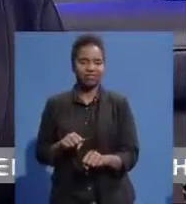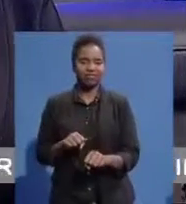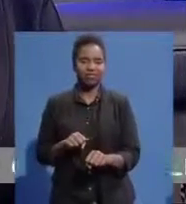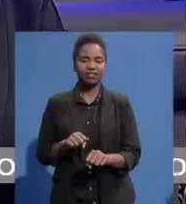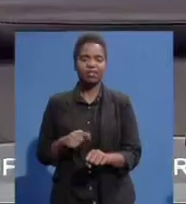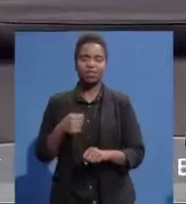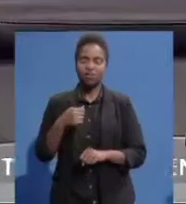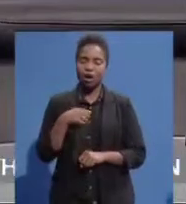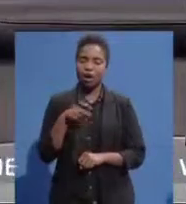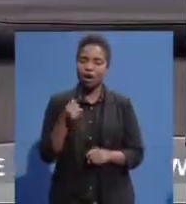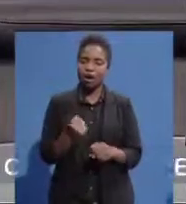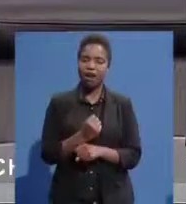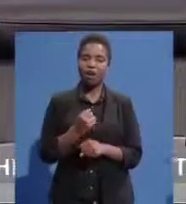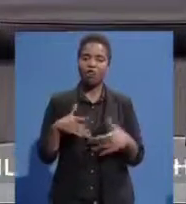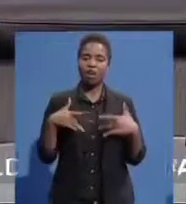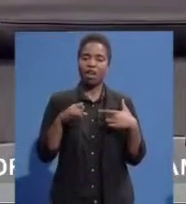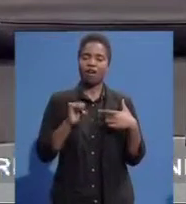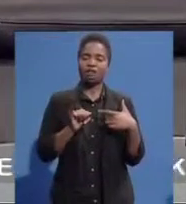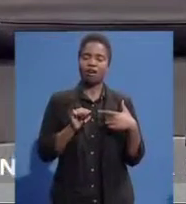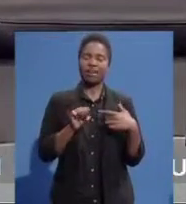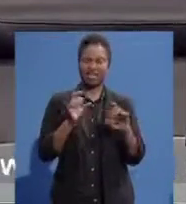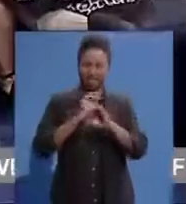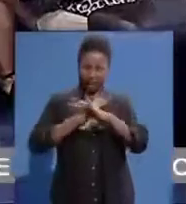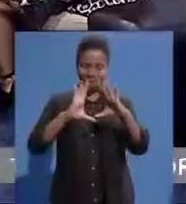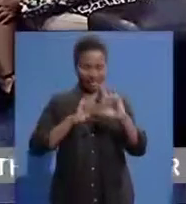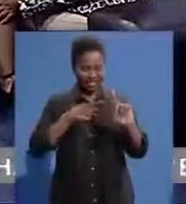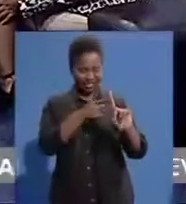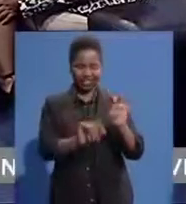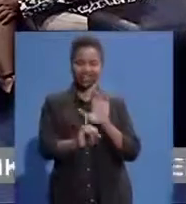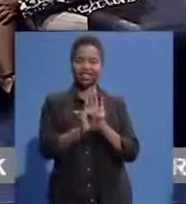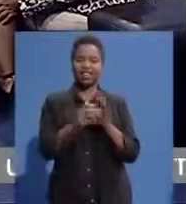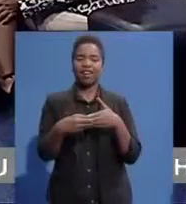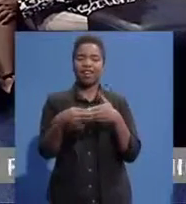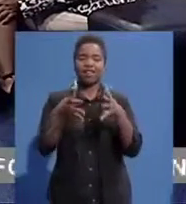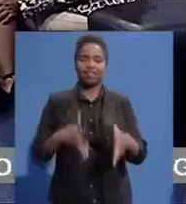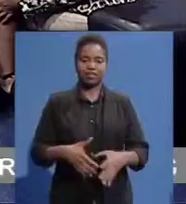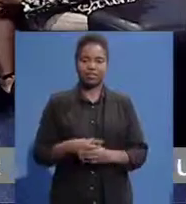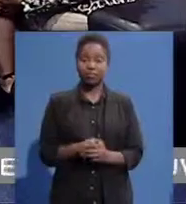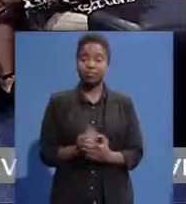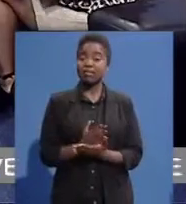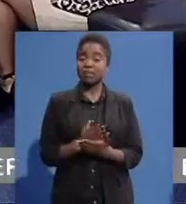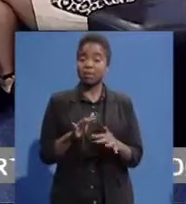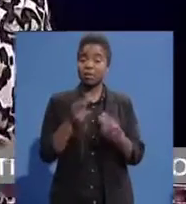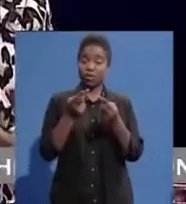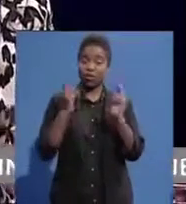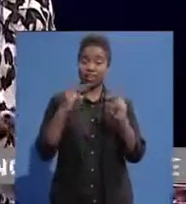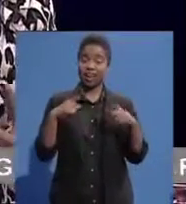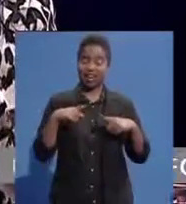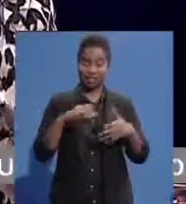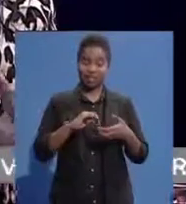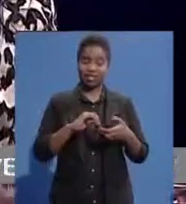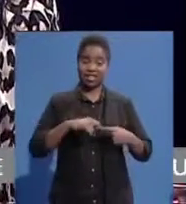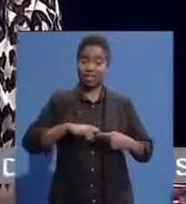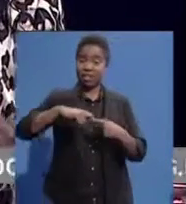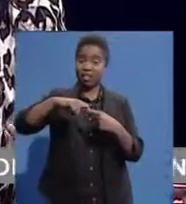set the pattern for his life. Absolutely. But here's something additional to that. Some people would say that an expulsion from a university when education is such an